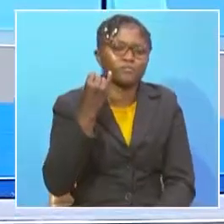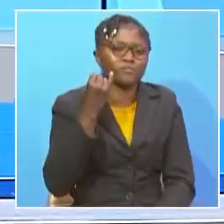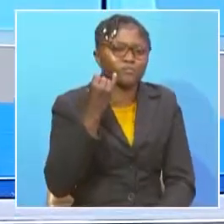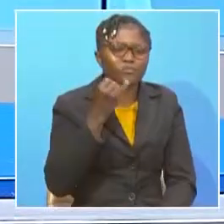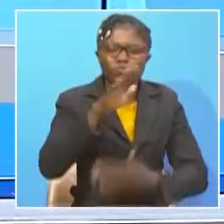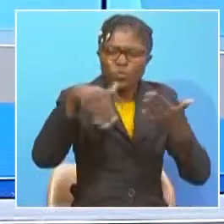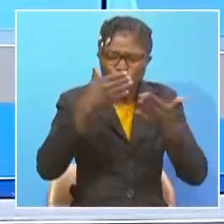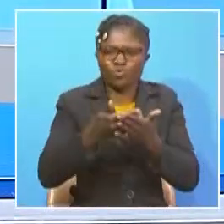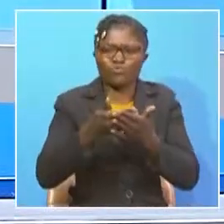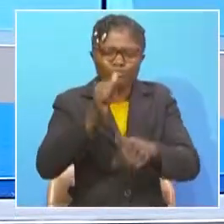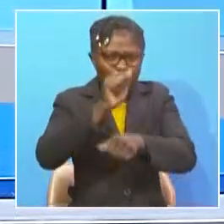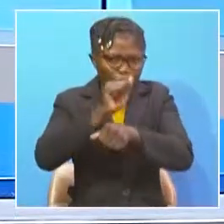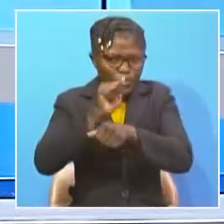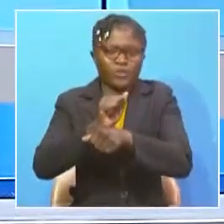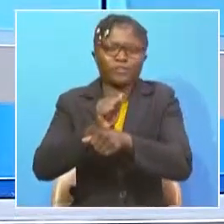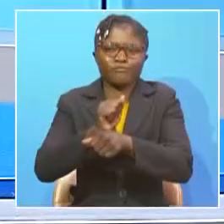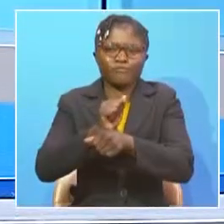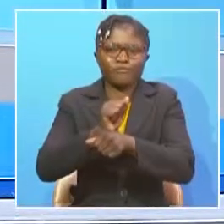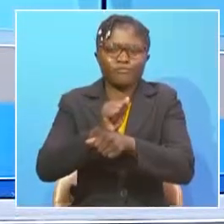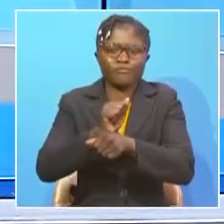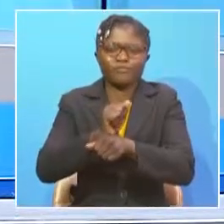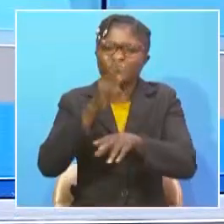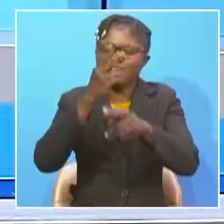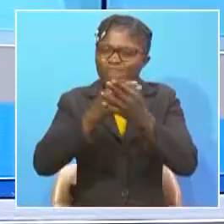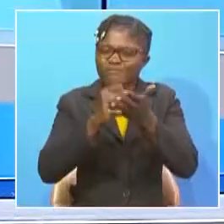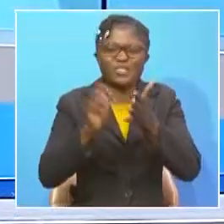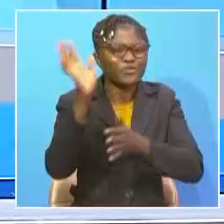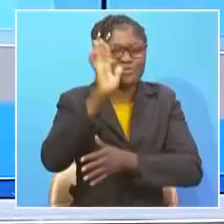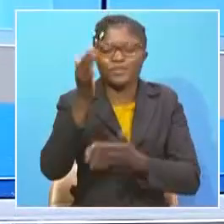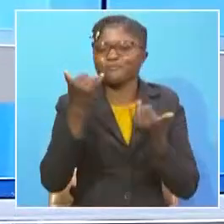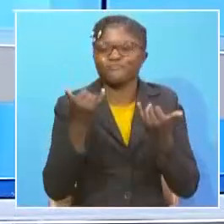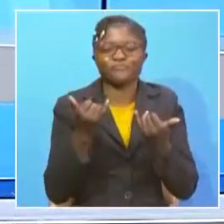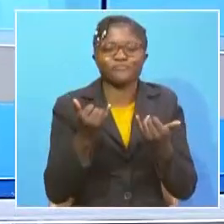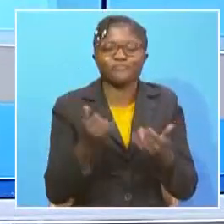and in the entire Zanis production team, I've been your presenter, Trust Bemba. It's goodbye for now.